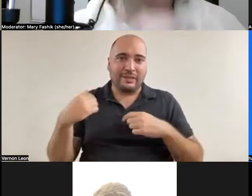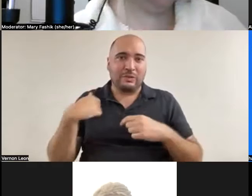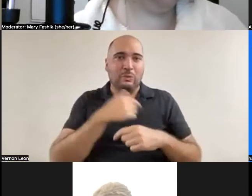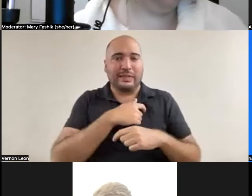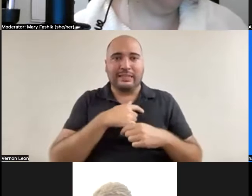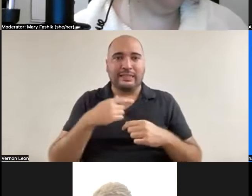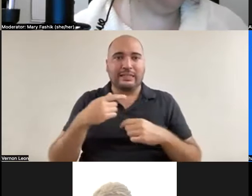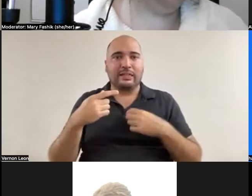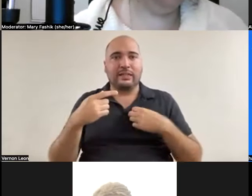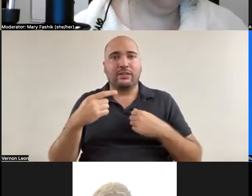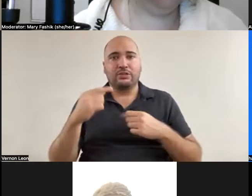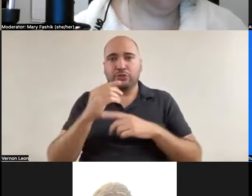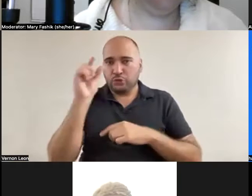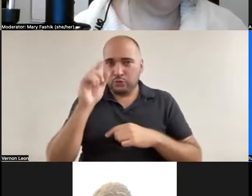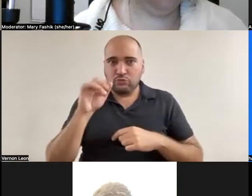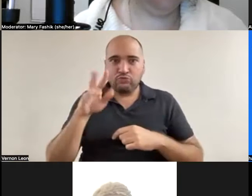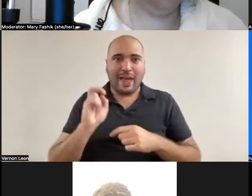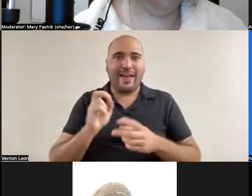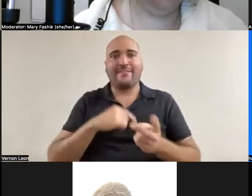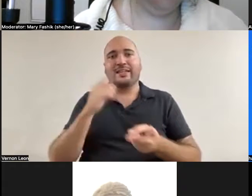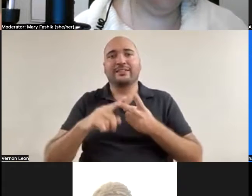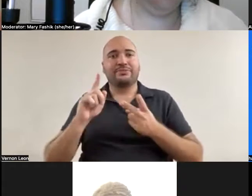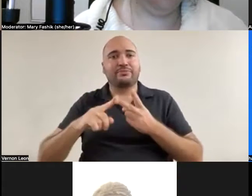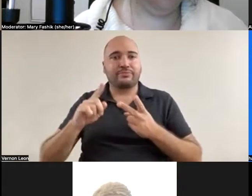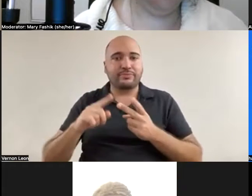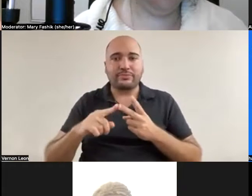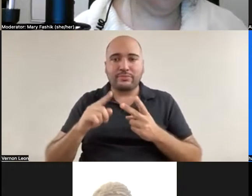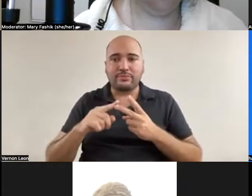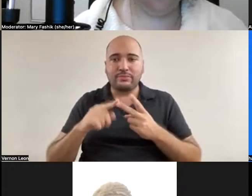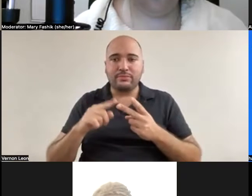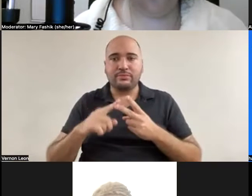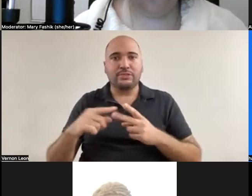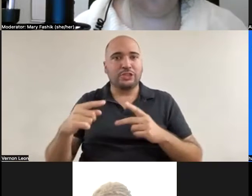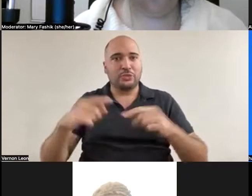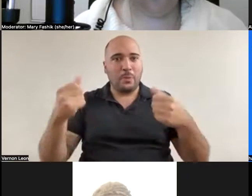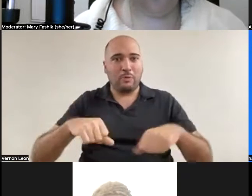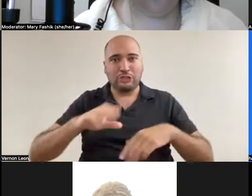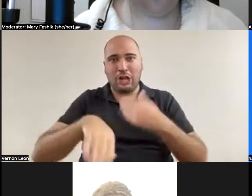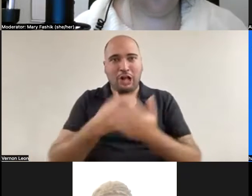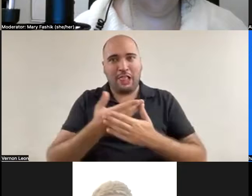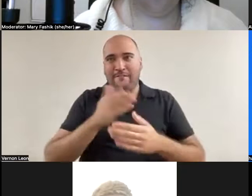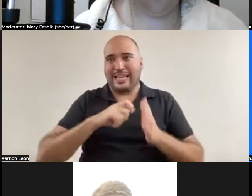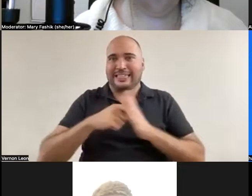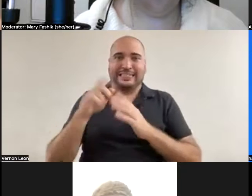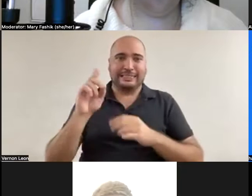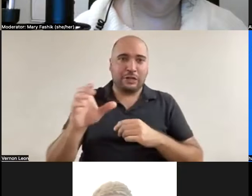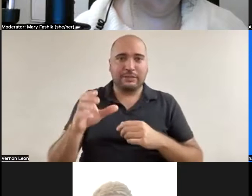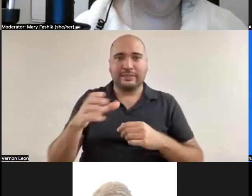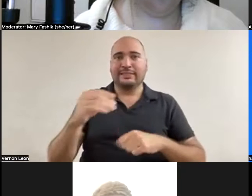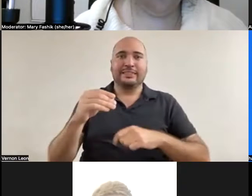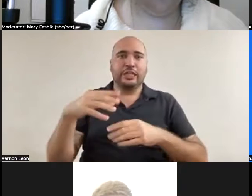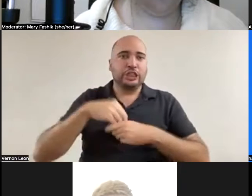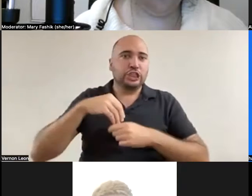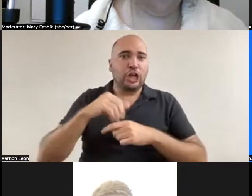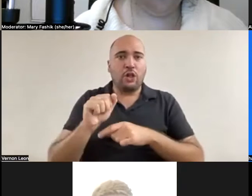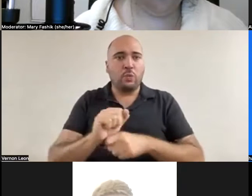We use Google Drive to host all of our key documents and internal